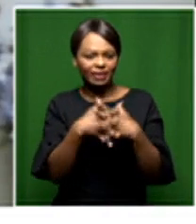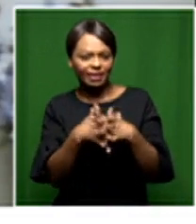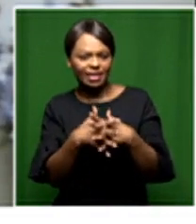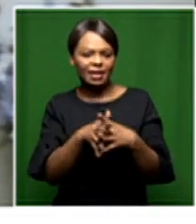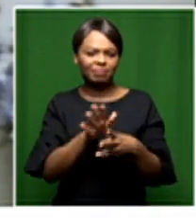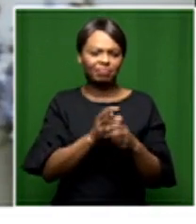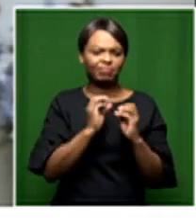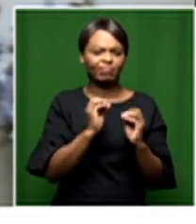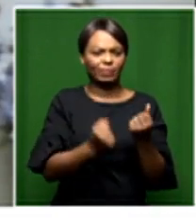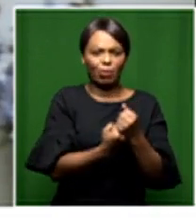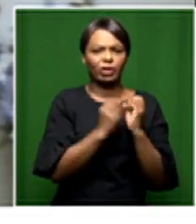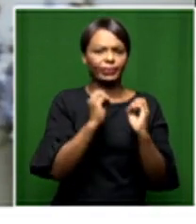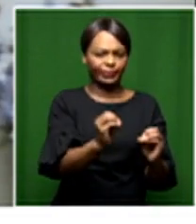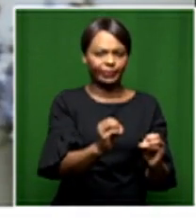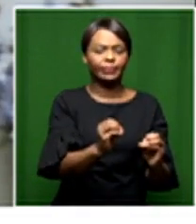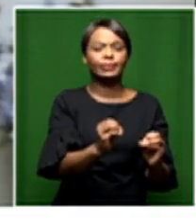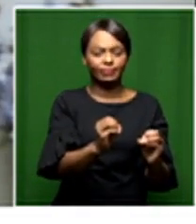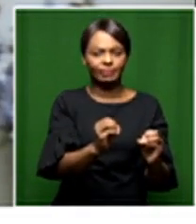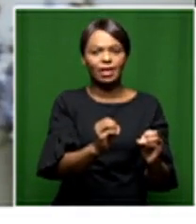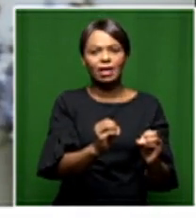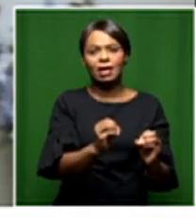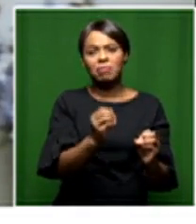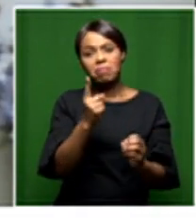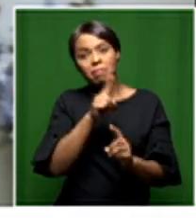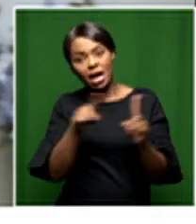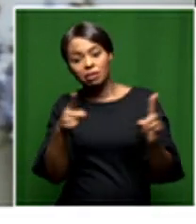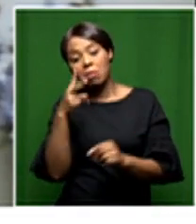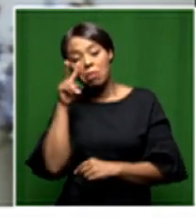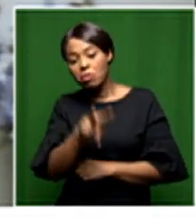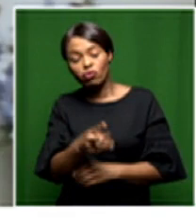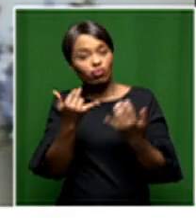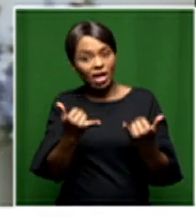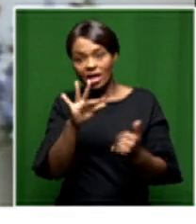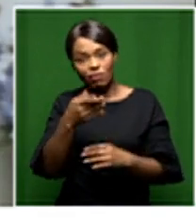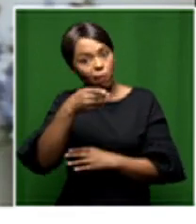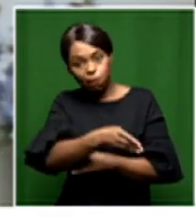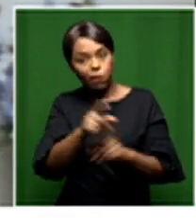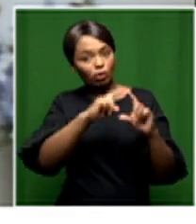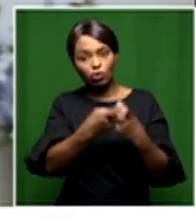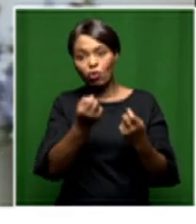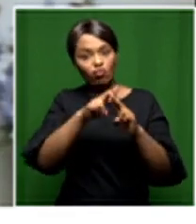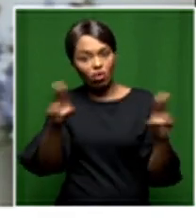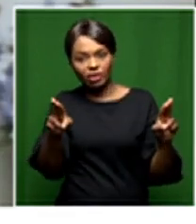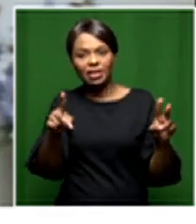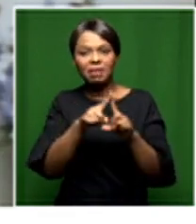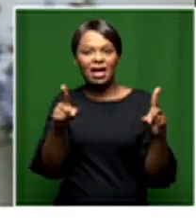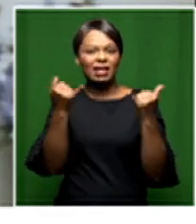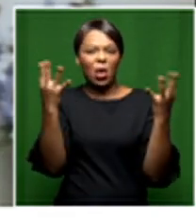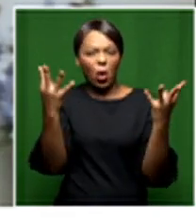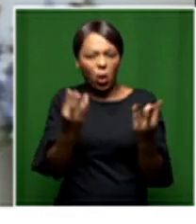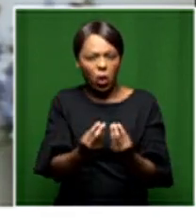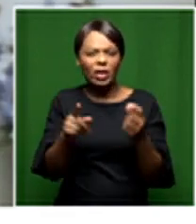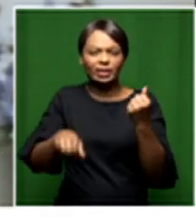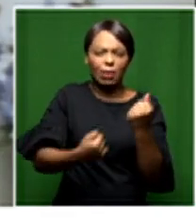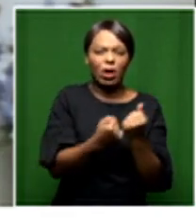possibly for today, we'll have to see whether he appears there. He's forces are limited, his support